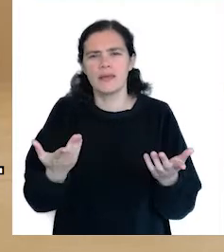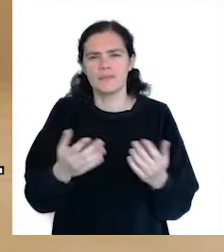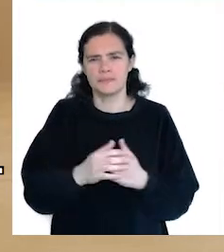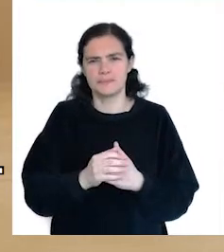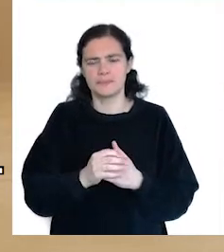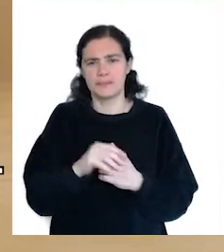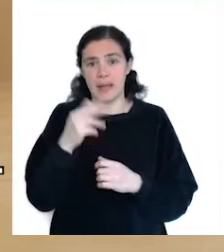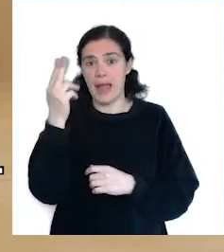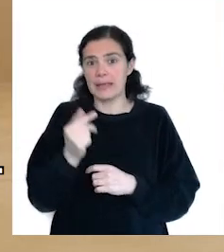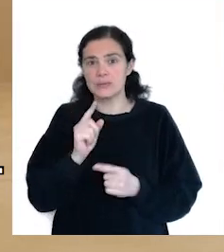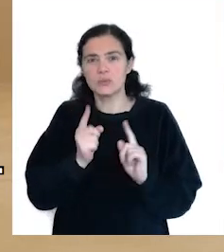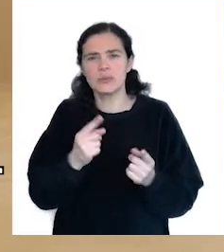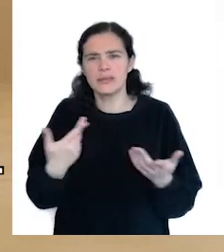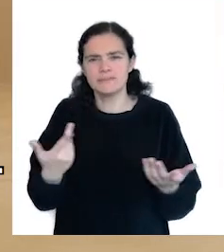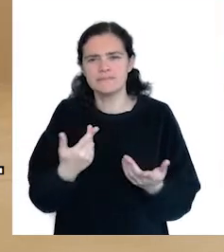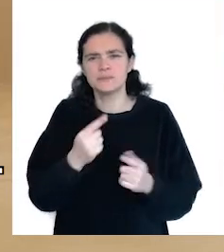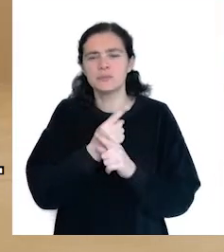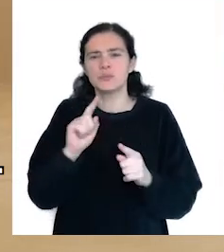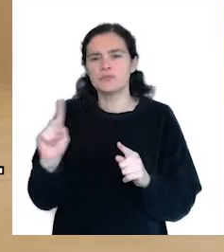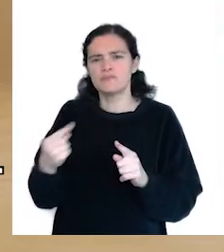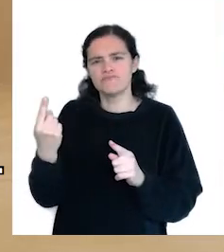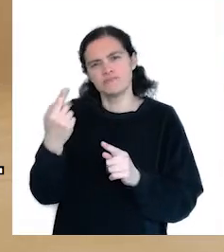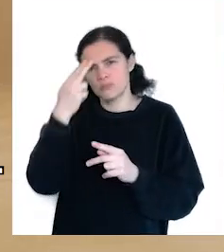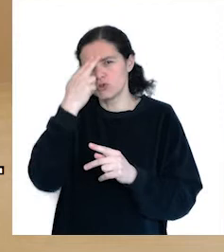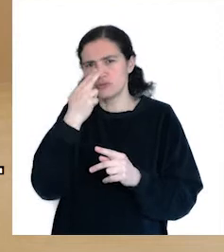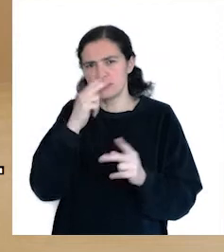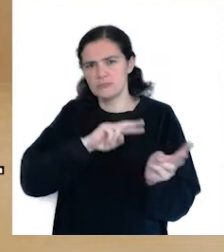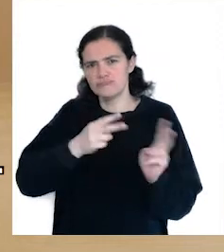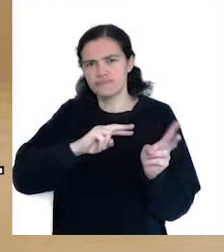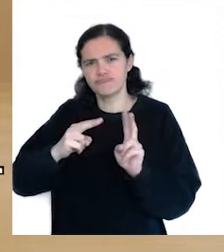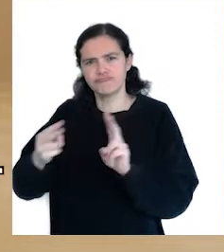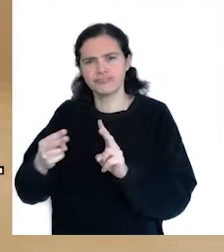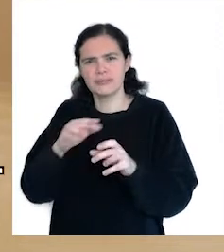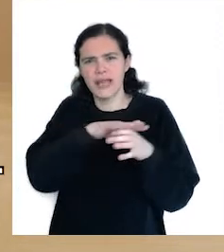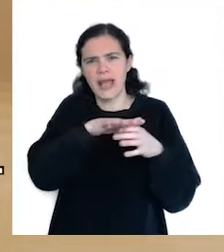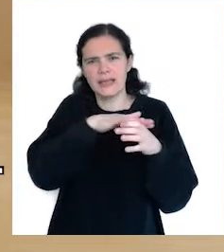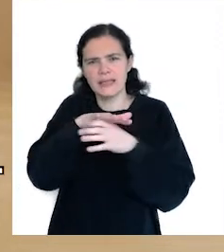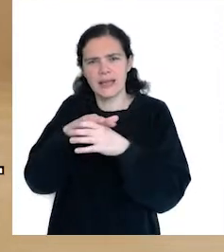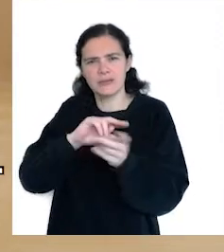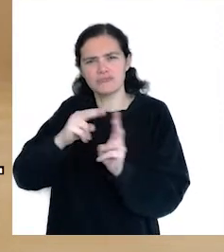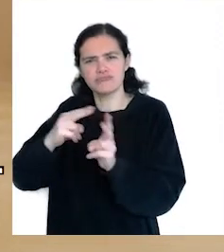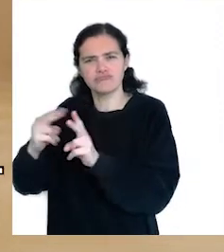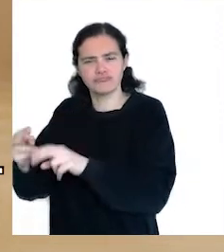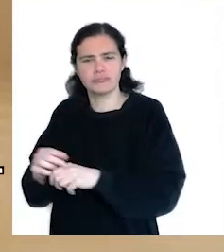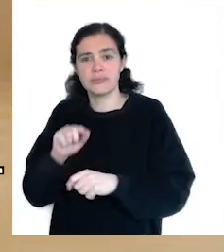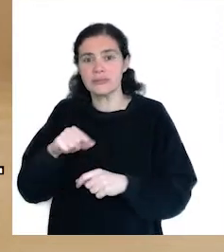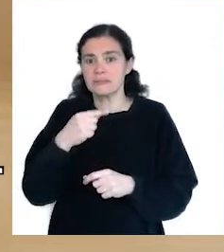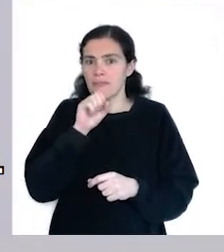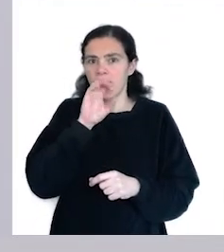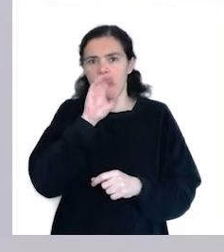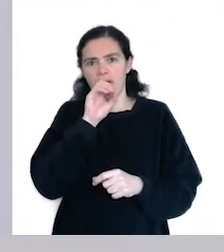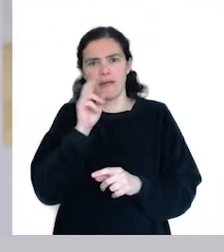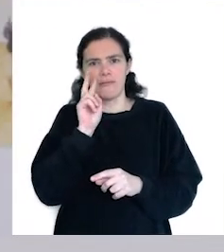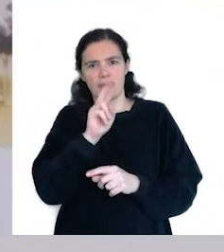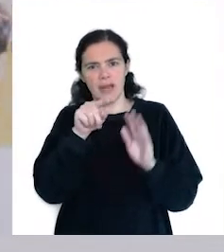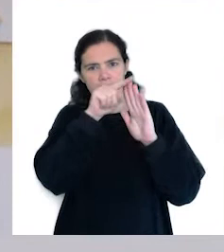notion or understanding of art because they understood this history of passages between the disciplines.